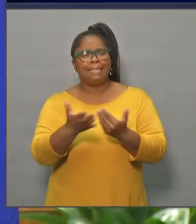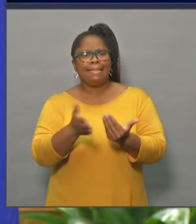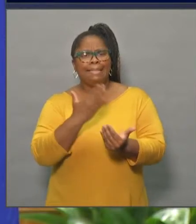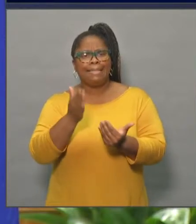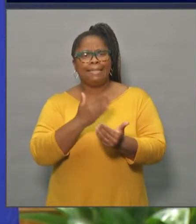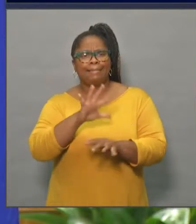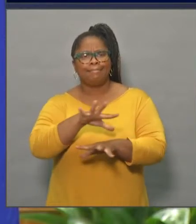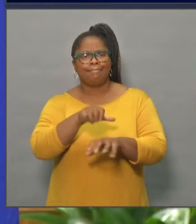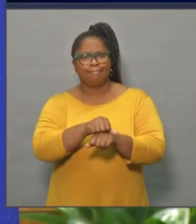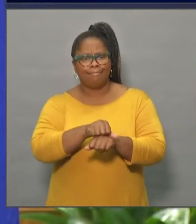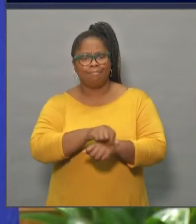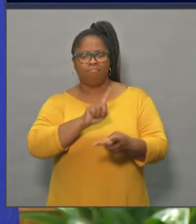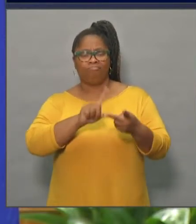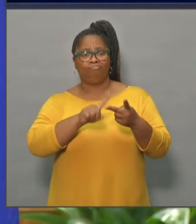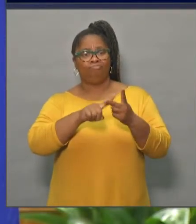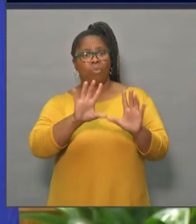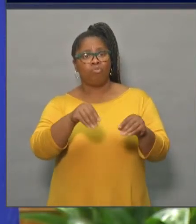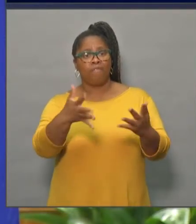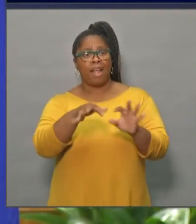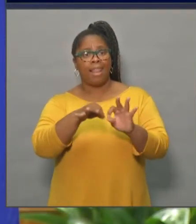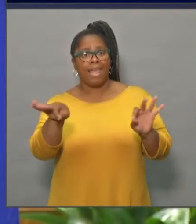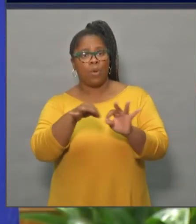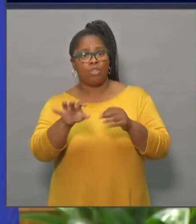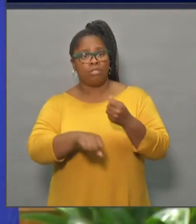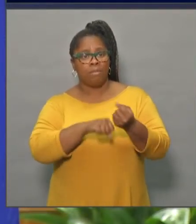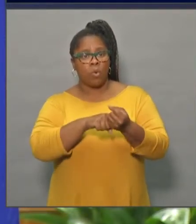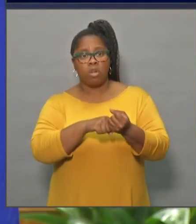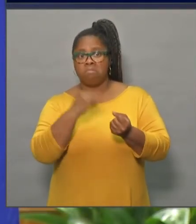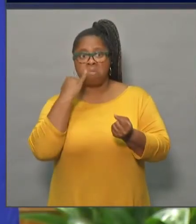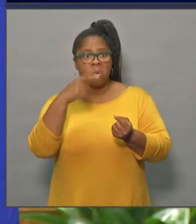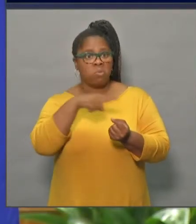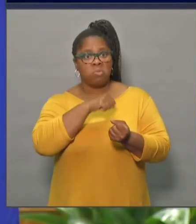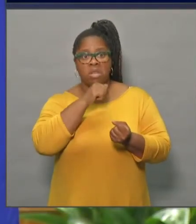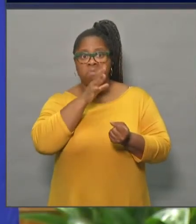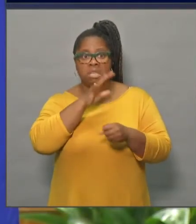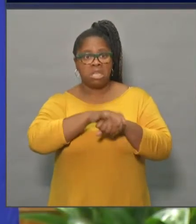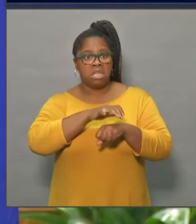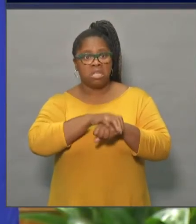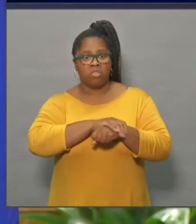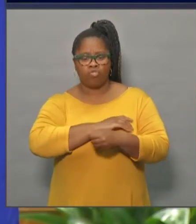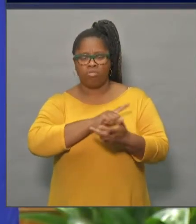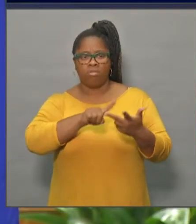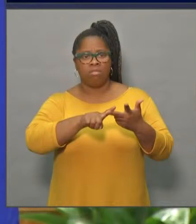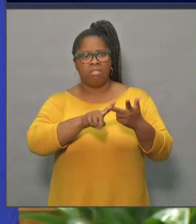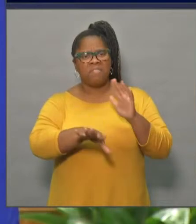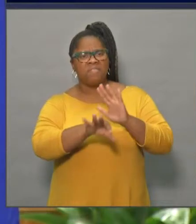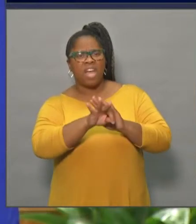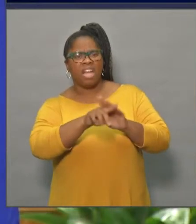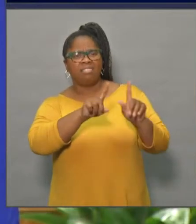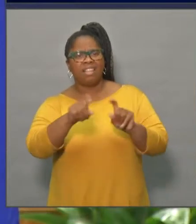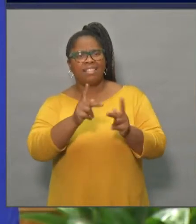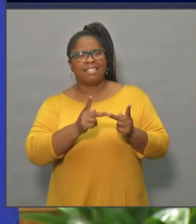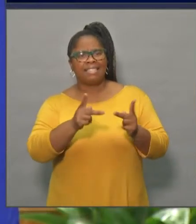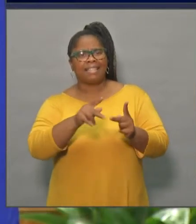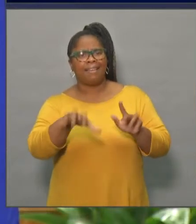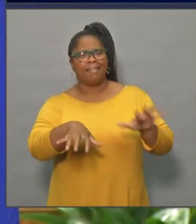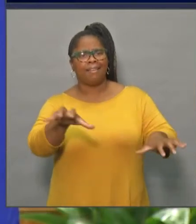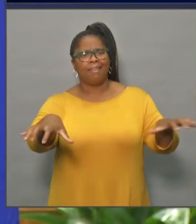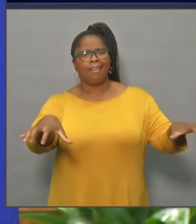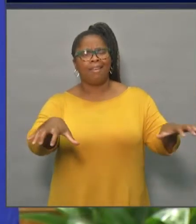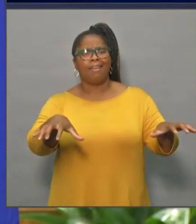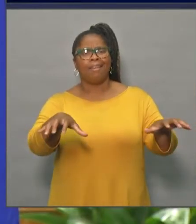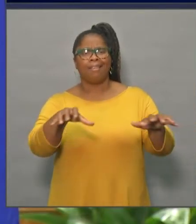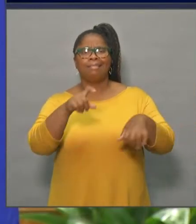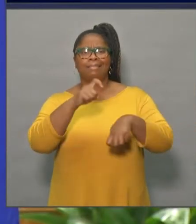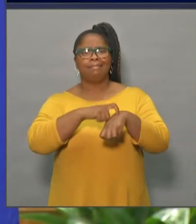get the language support that they need if they don't speak English, and locate testing sites where there may be extended hours,